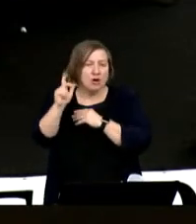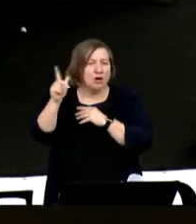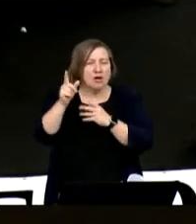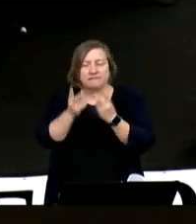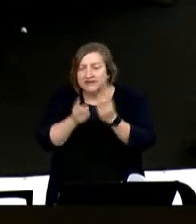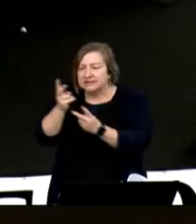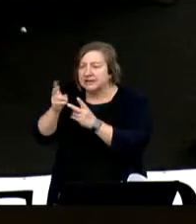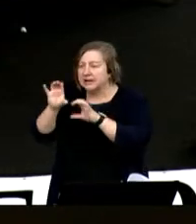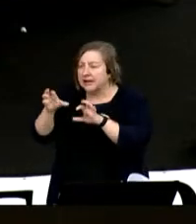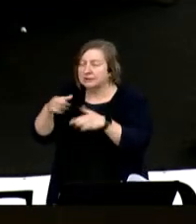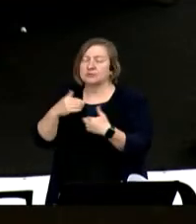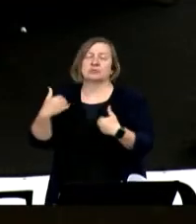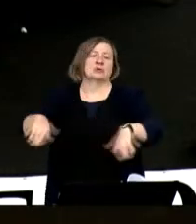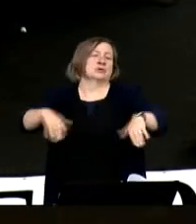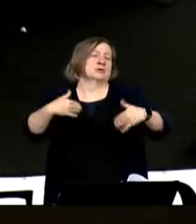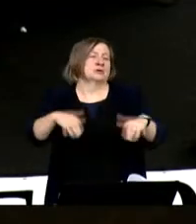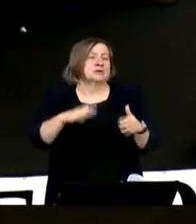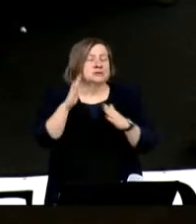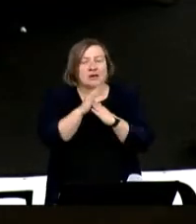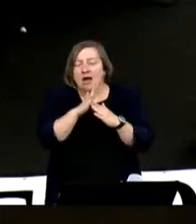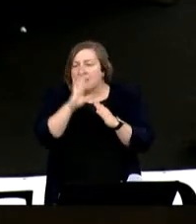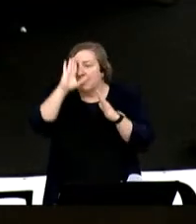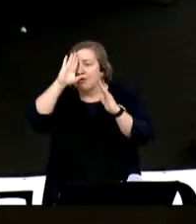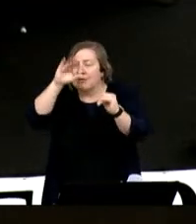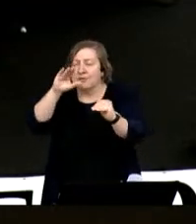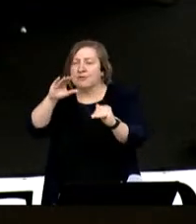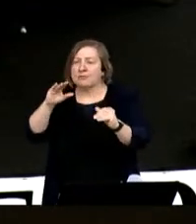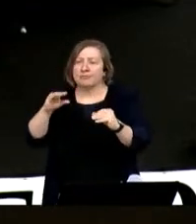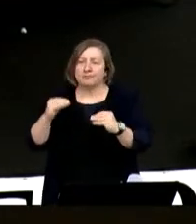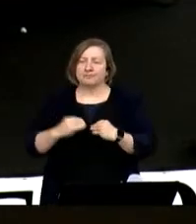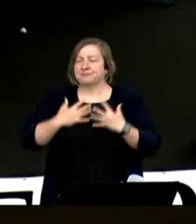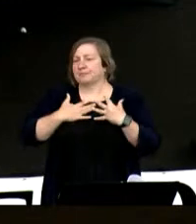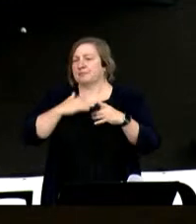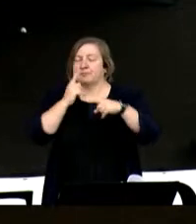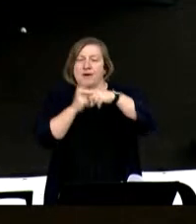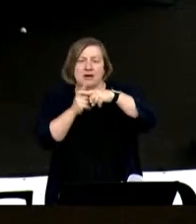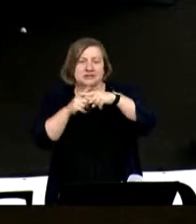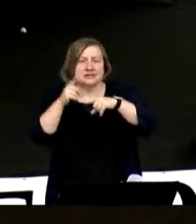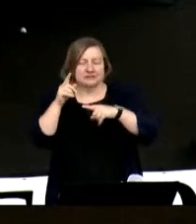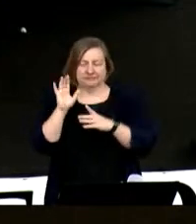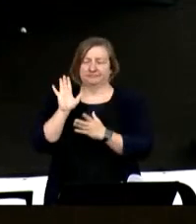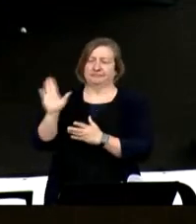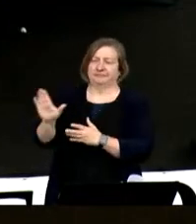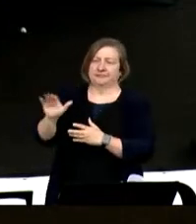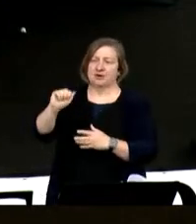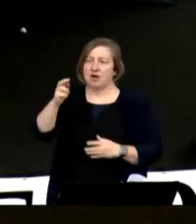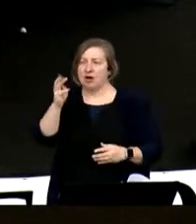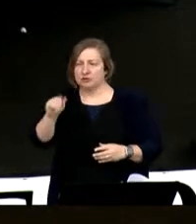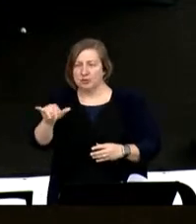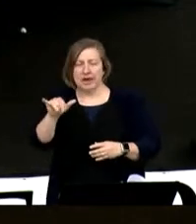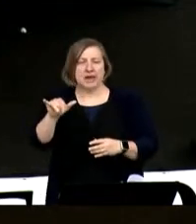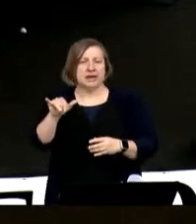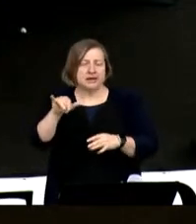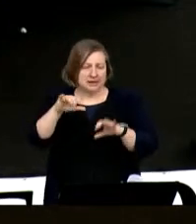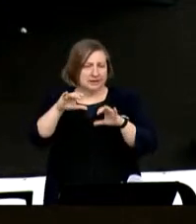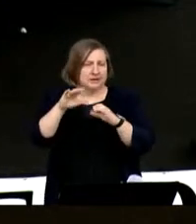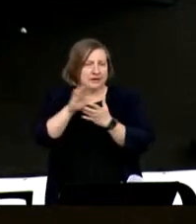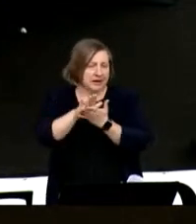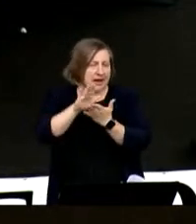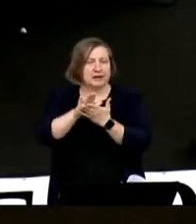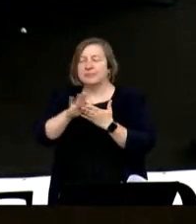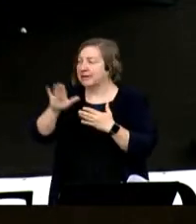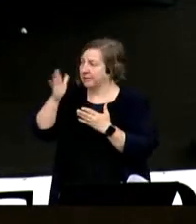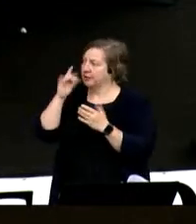classroom. There's no more hopeful, positive place than Archway Academy. Graduates,